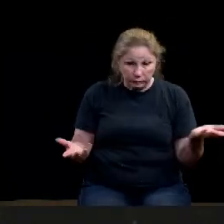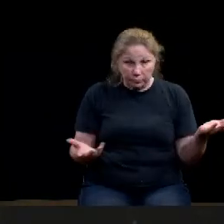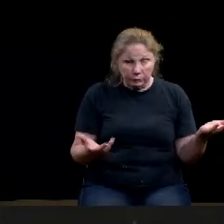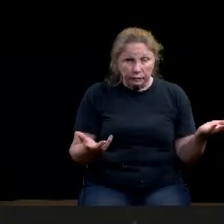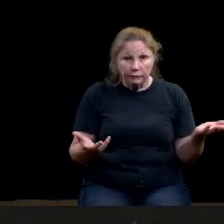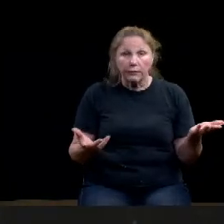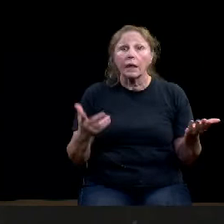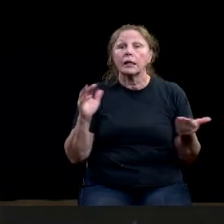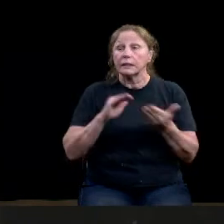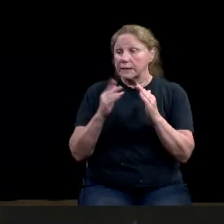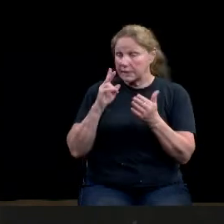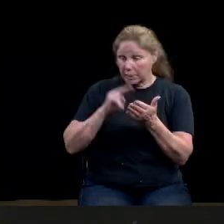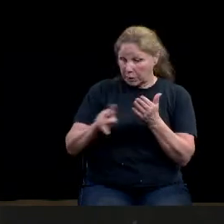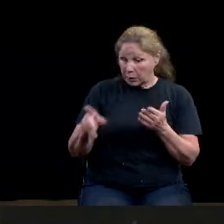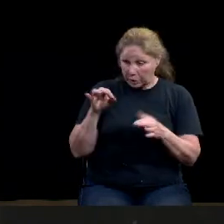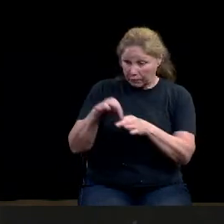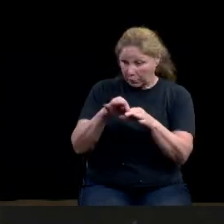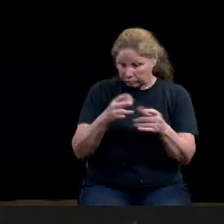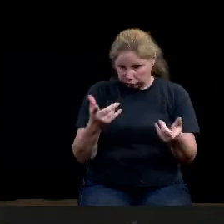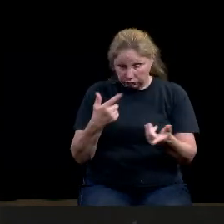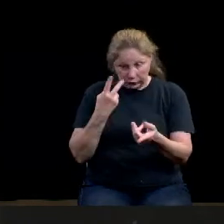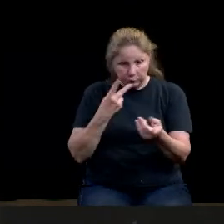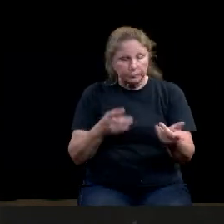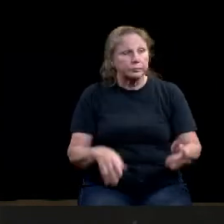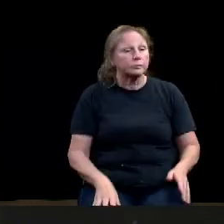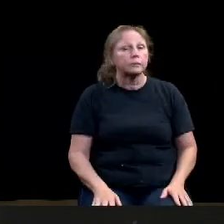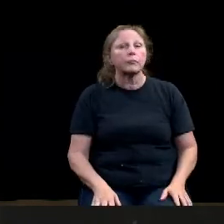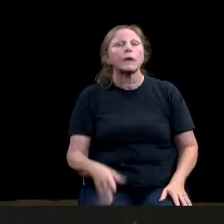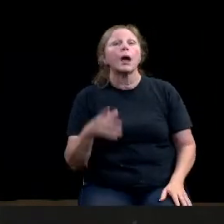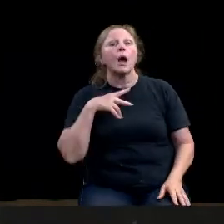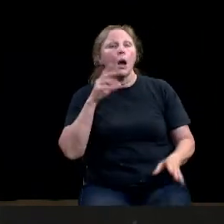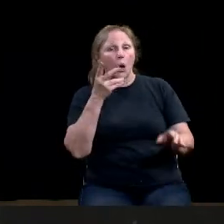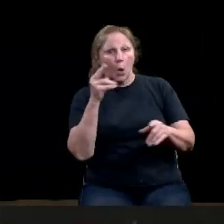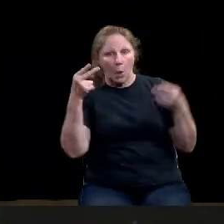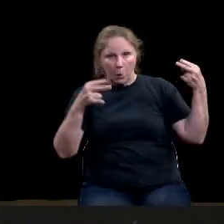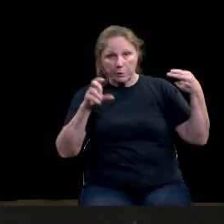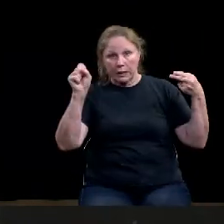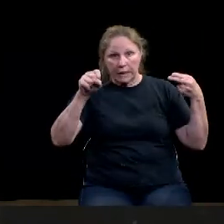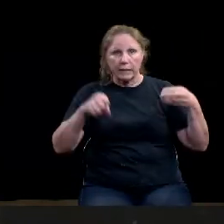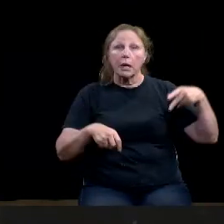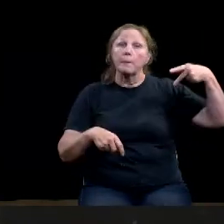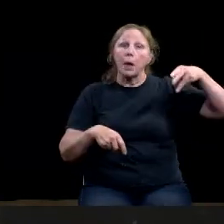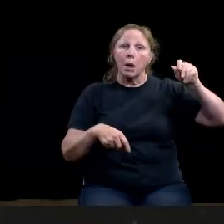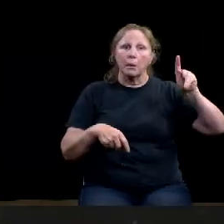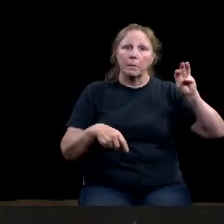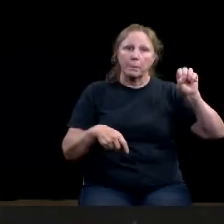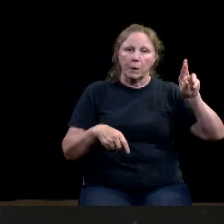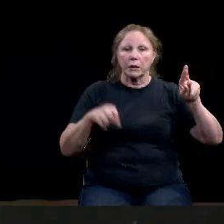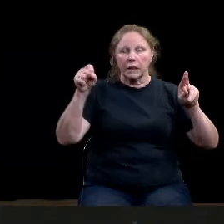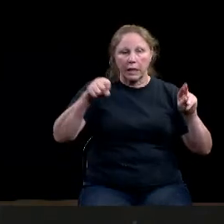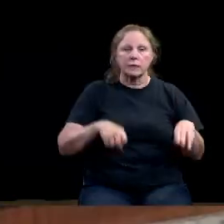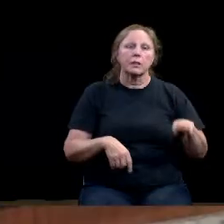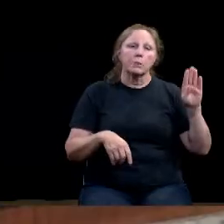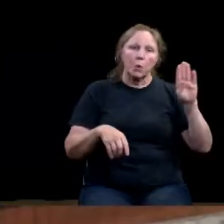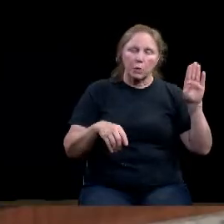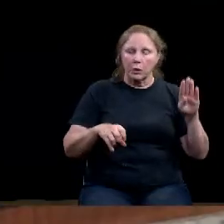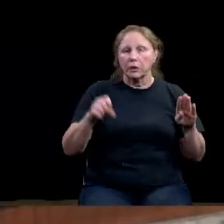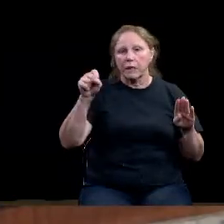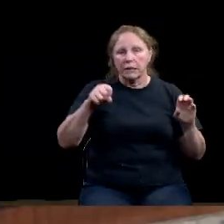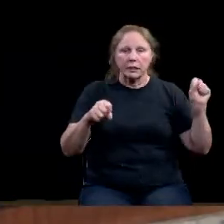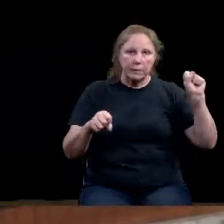Borderoud. Yes. Sabito. Yes. Bearfield. Yes. Meek. Yes. Congratulations, Mayor Pro Tem Sabito.